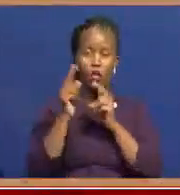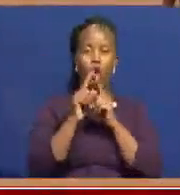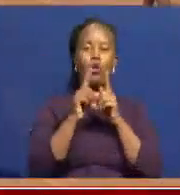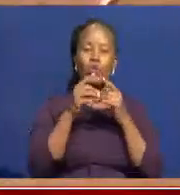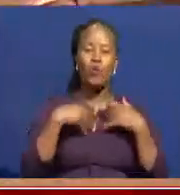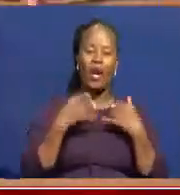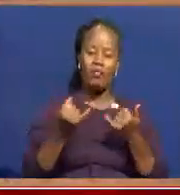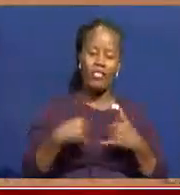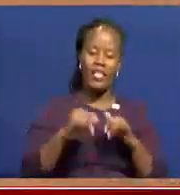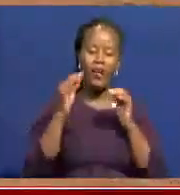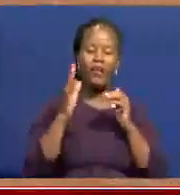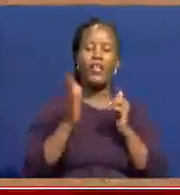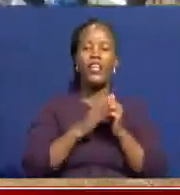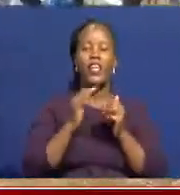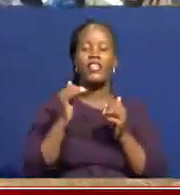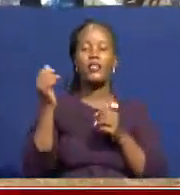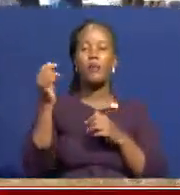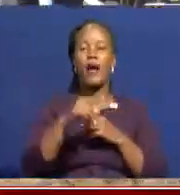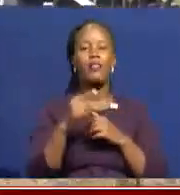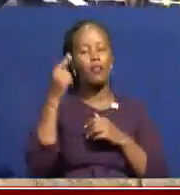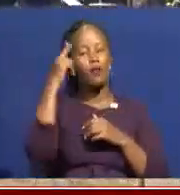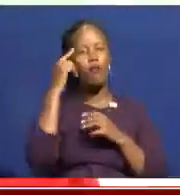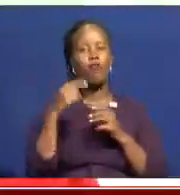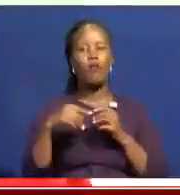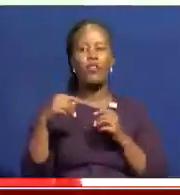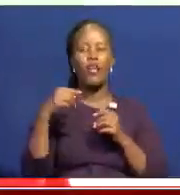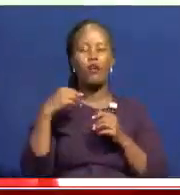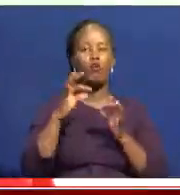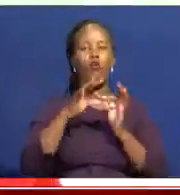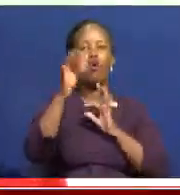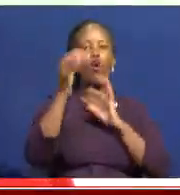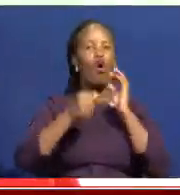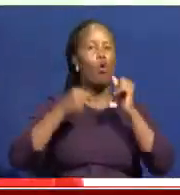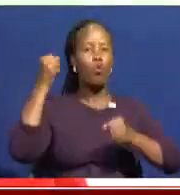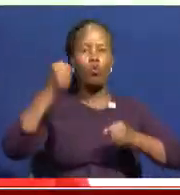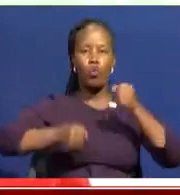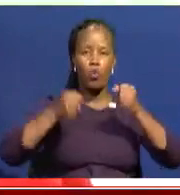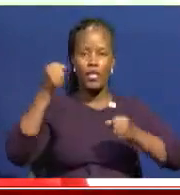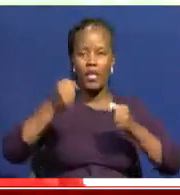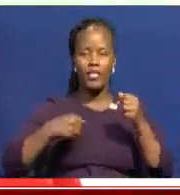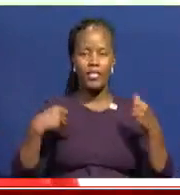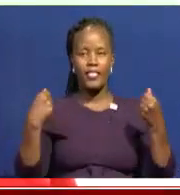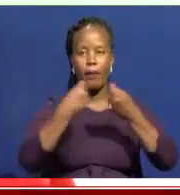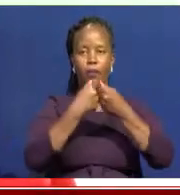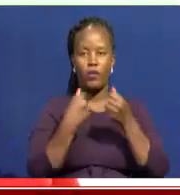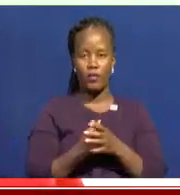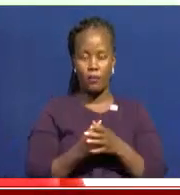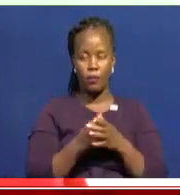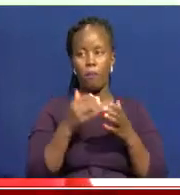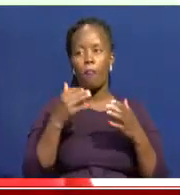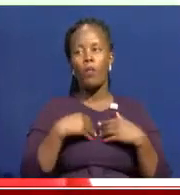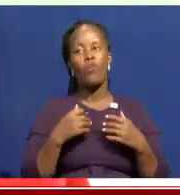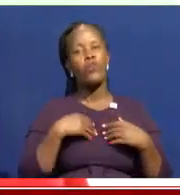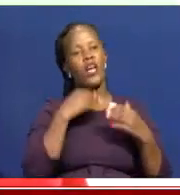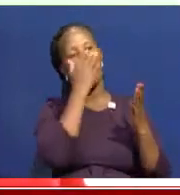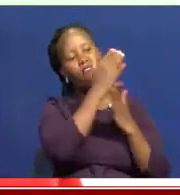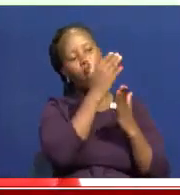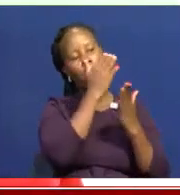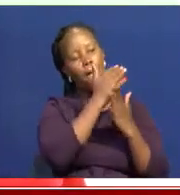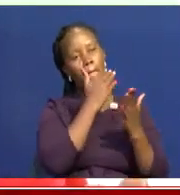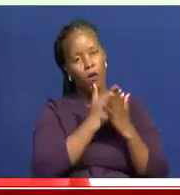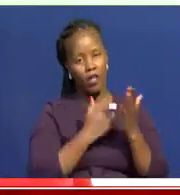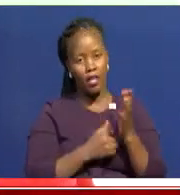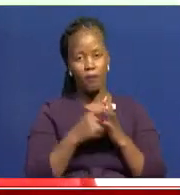month to select a team for World Cross Country Championship. Currently we are running a program where we are popularizing